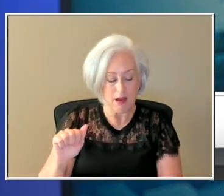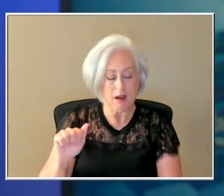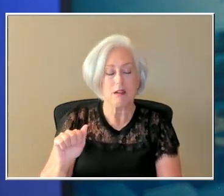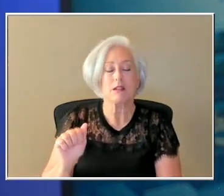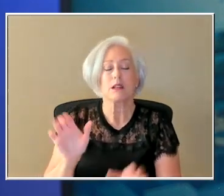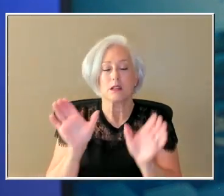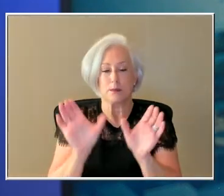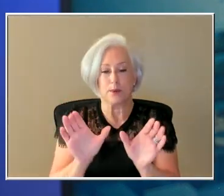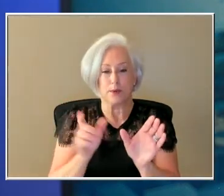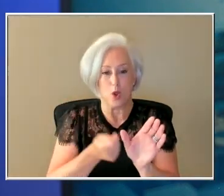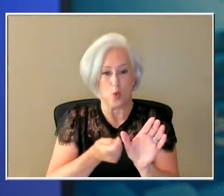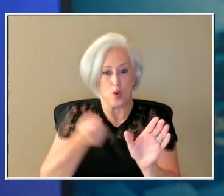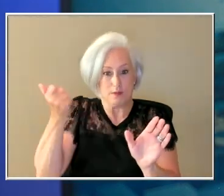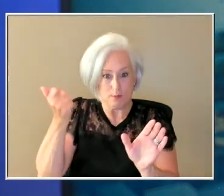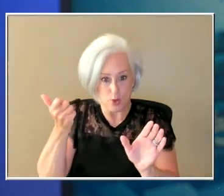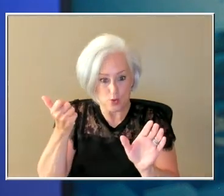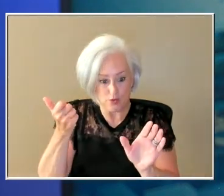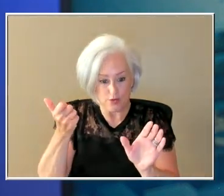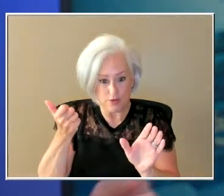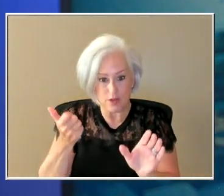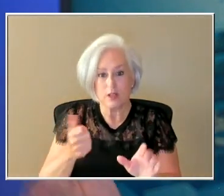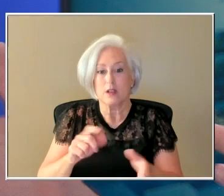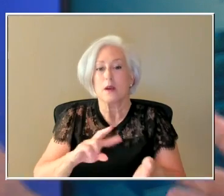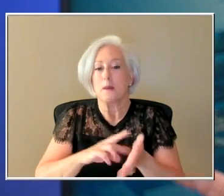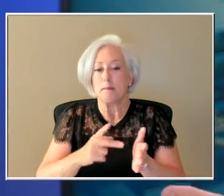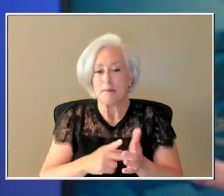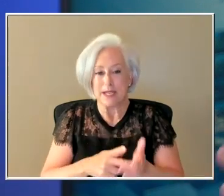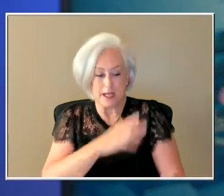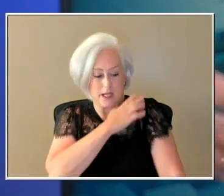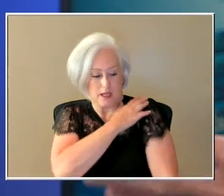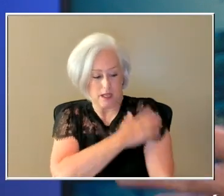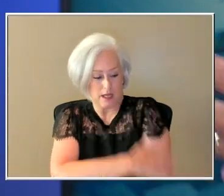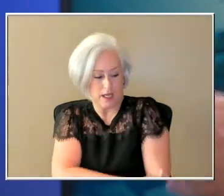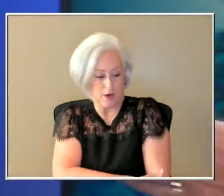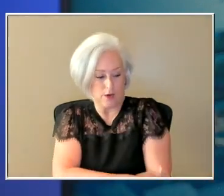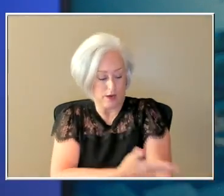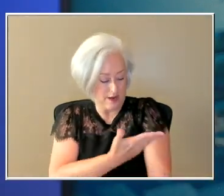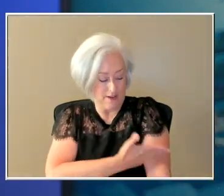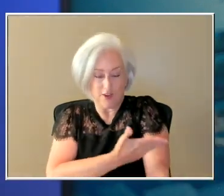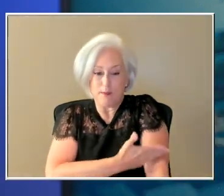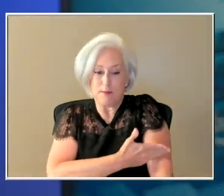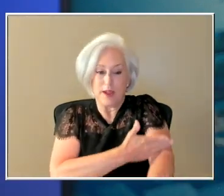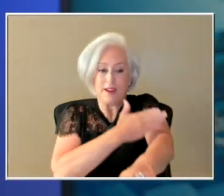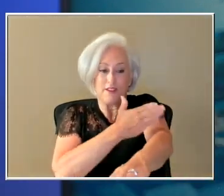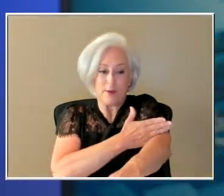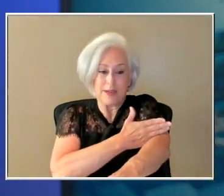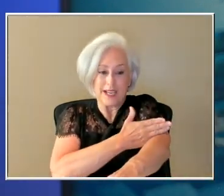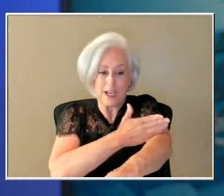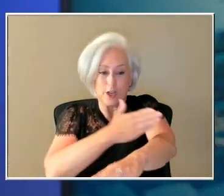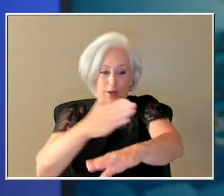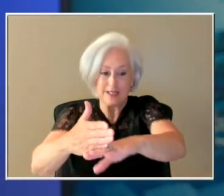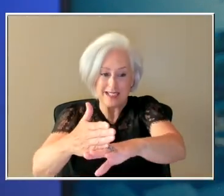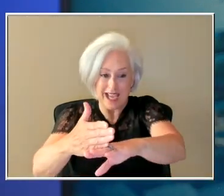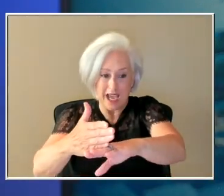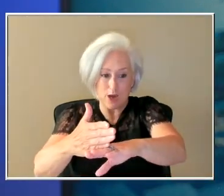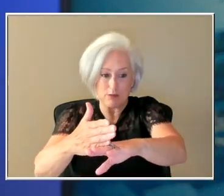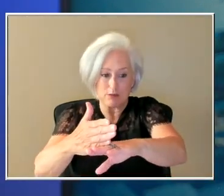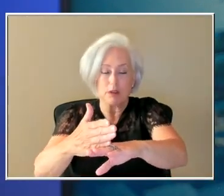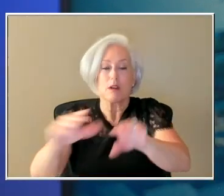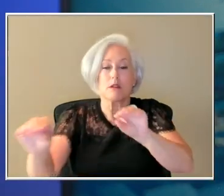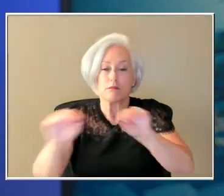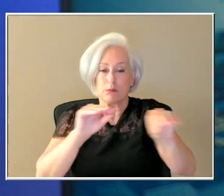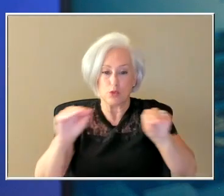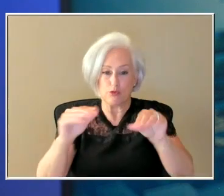their wrist and elbow, but there's really no motion. So going this far, and you'll see how he does, I mean, that